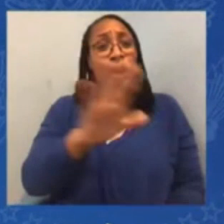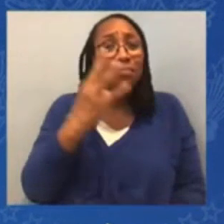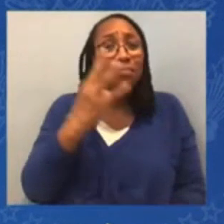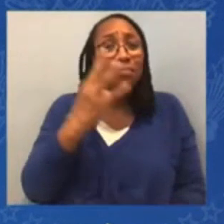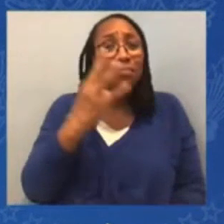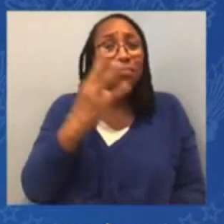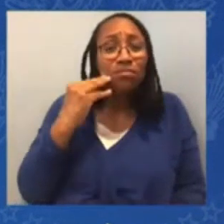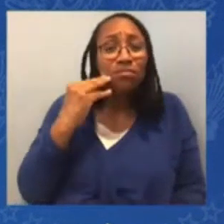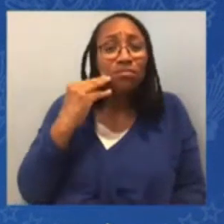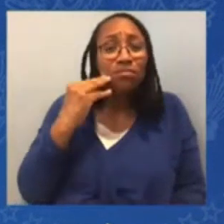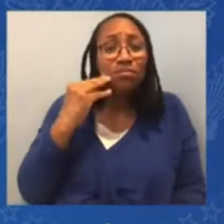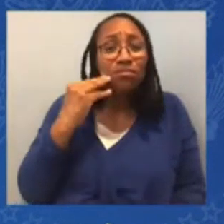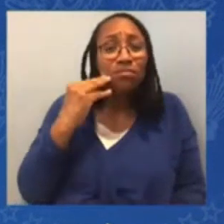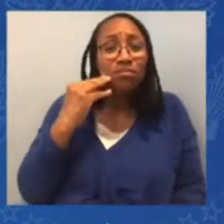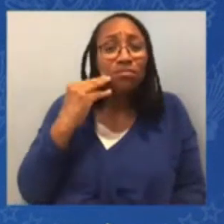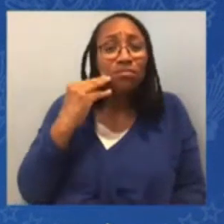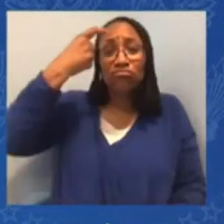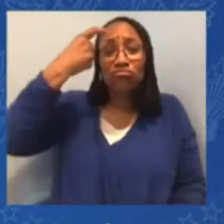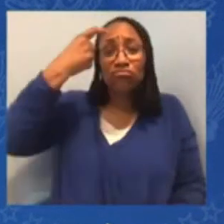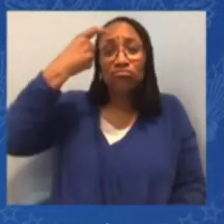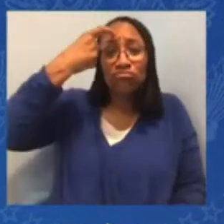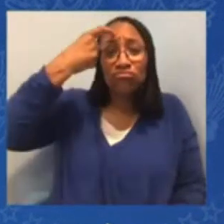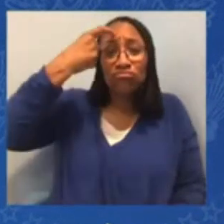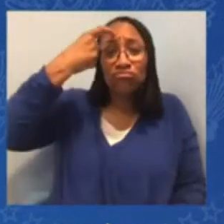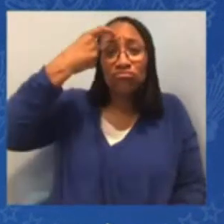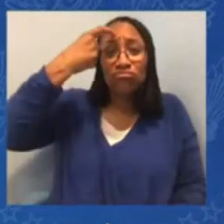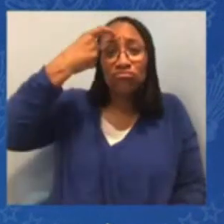That your friend, your family member, your loved one did not